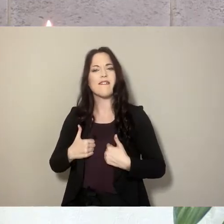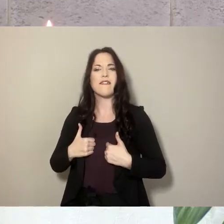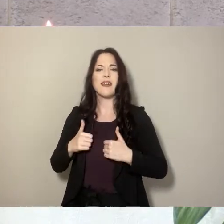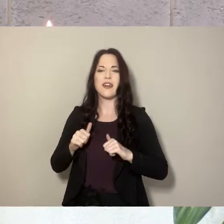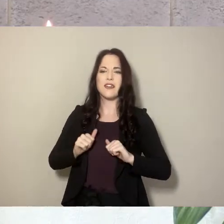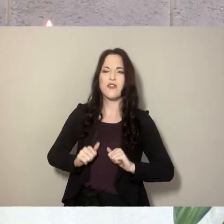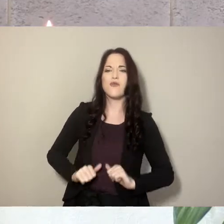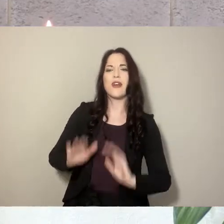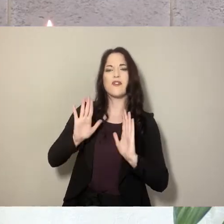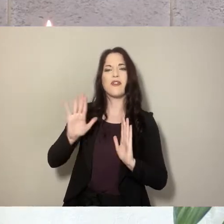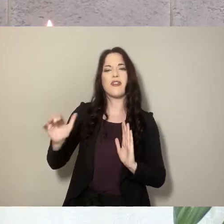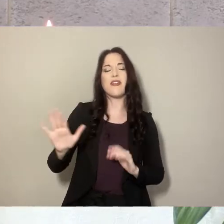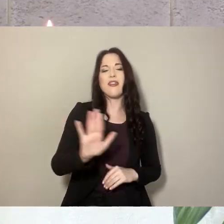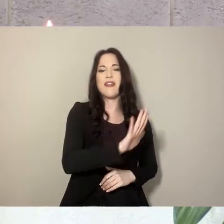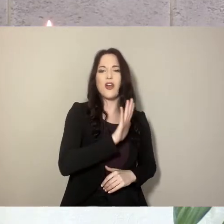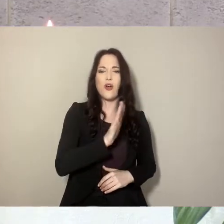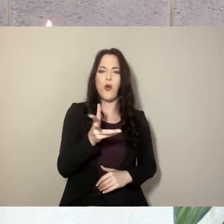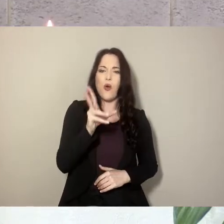of service.